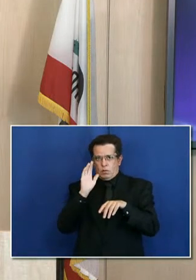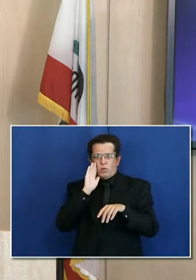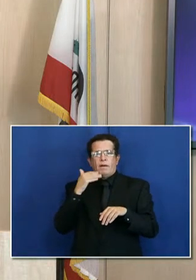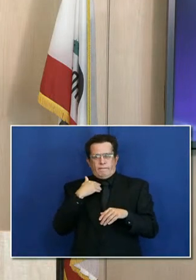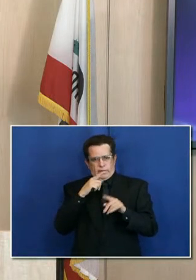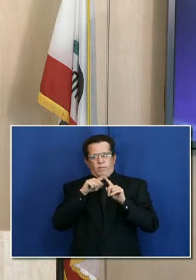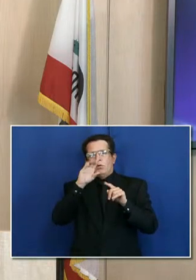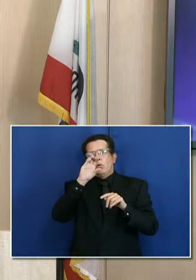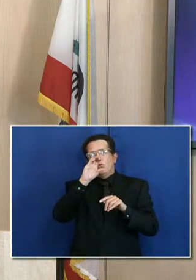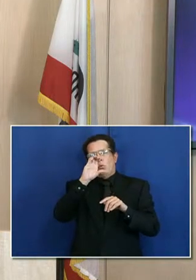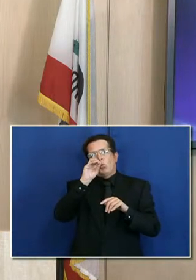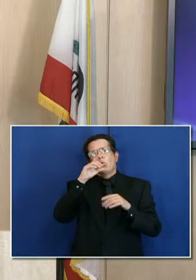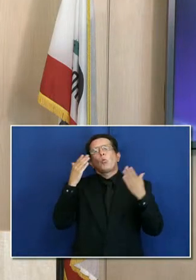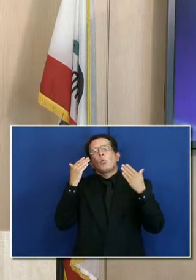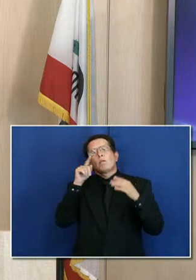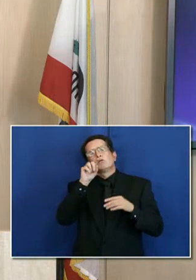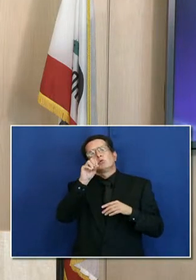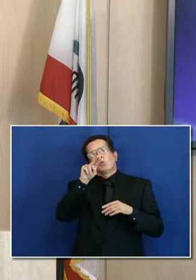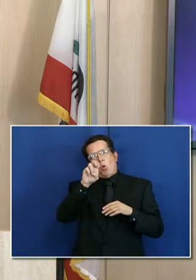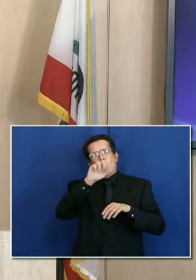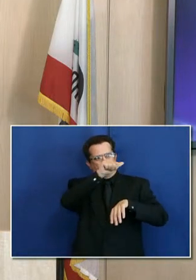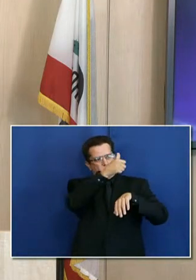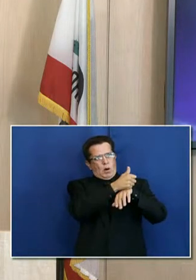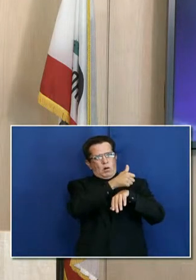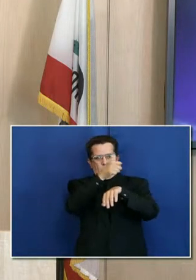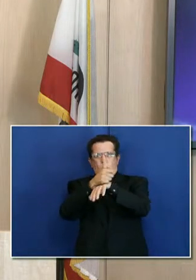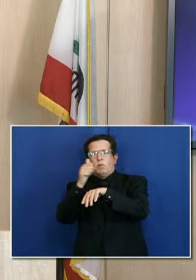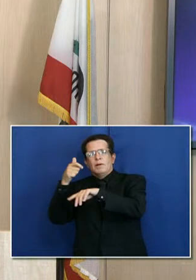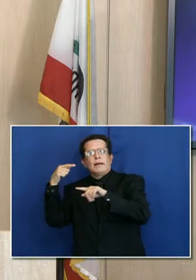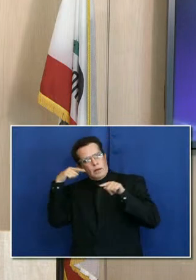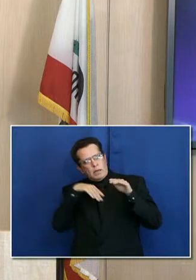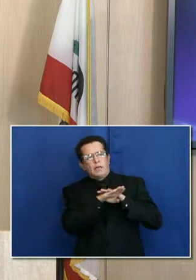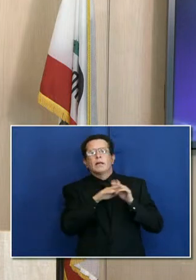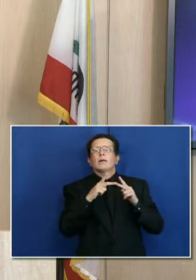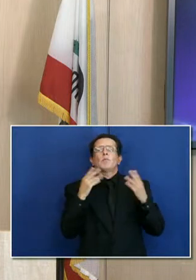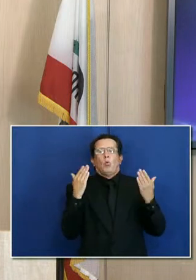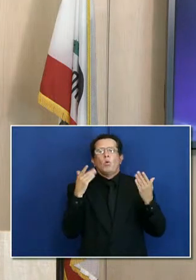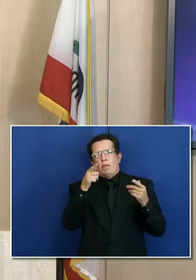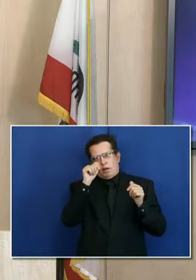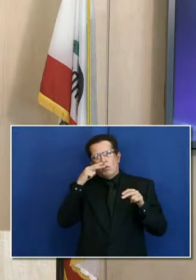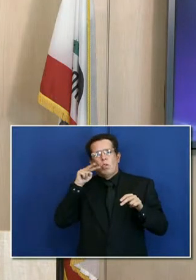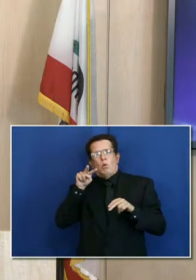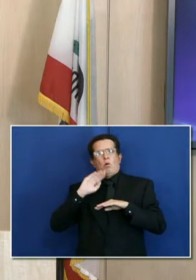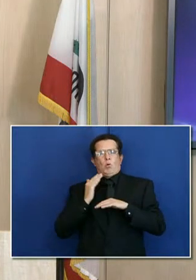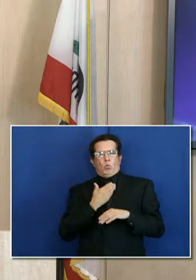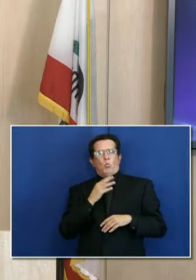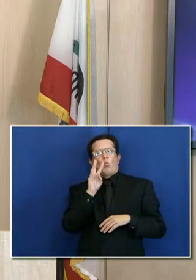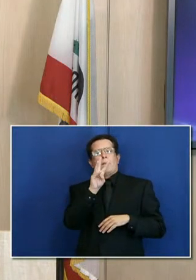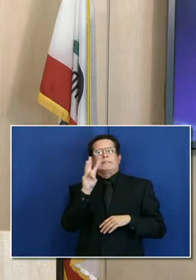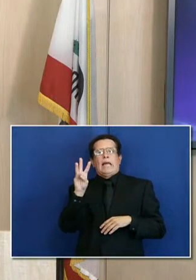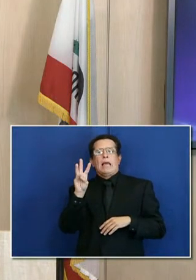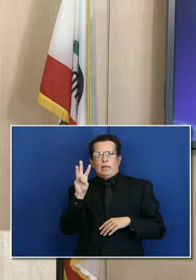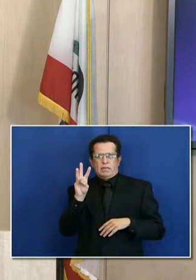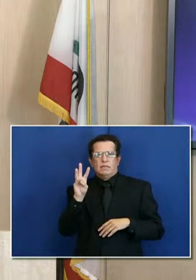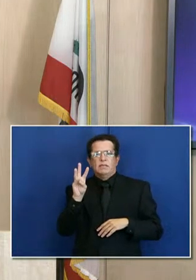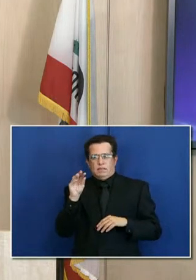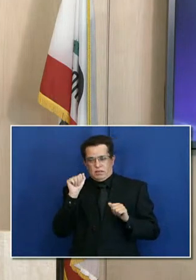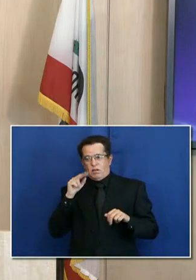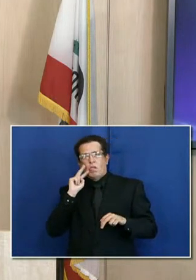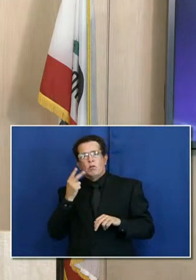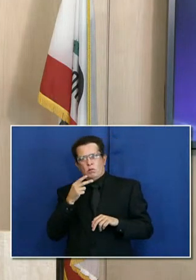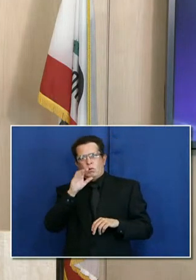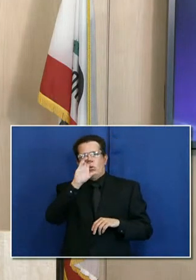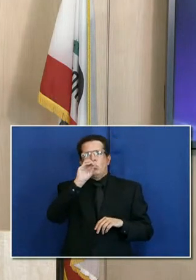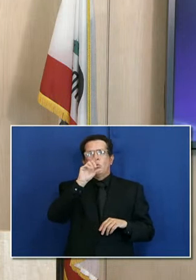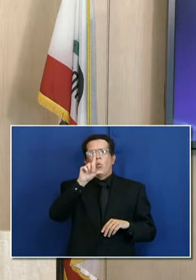of cool zone locations to the public, so please check location updates and additional information. To check,